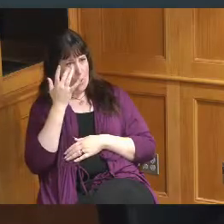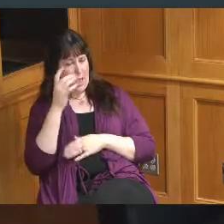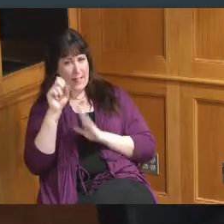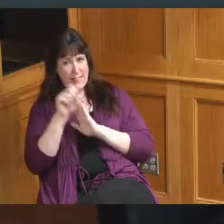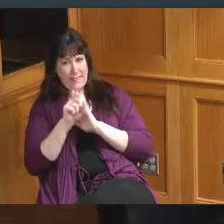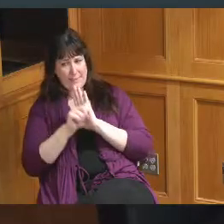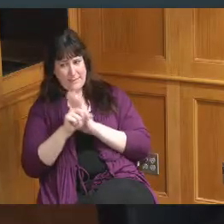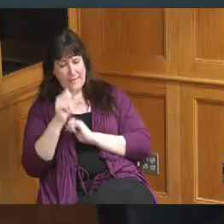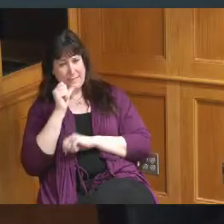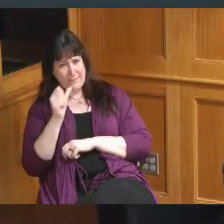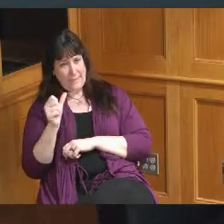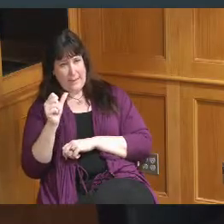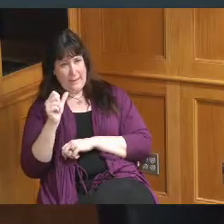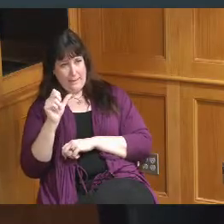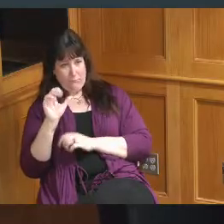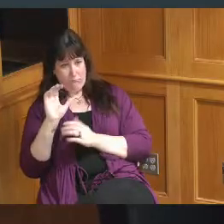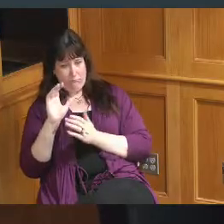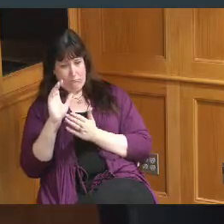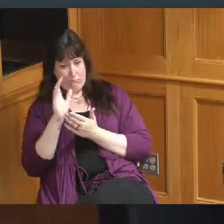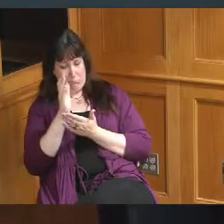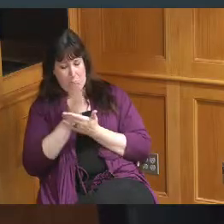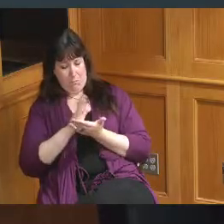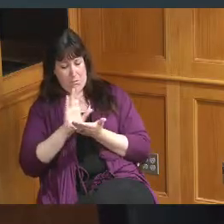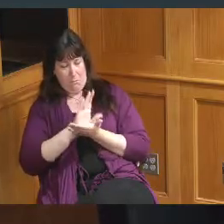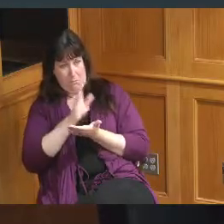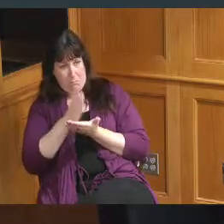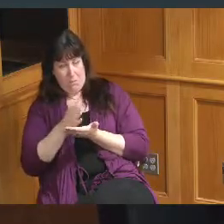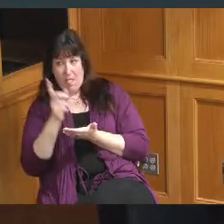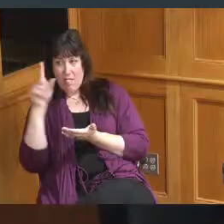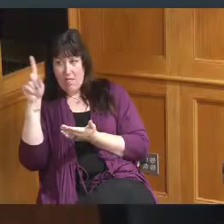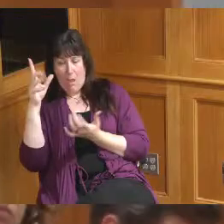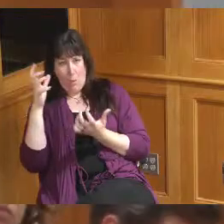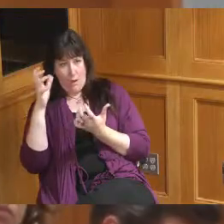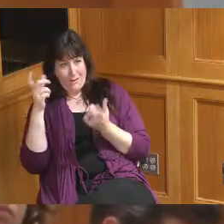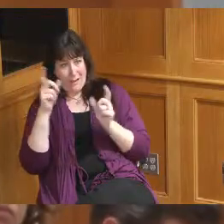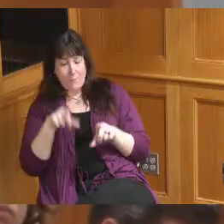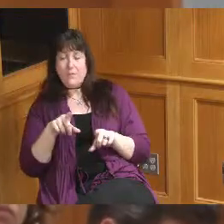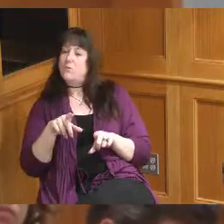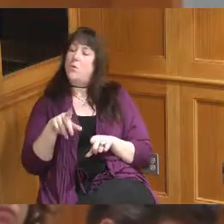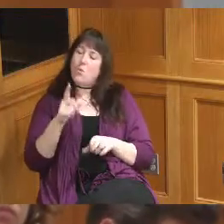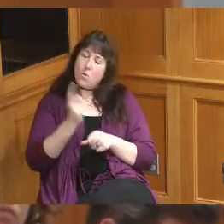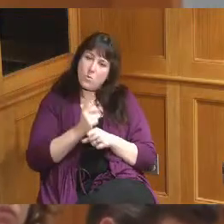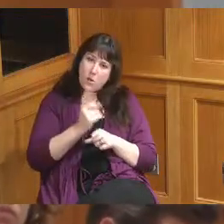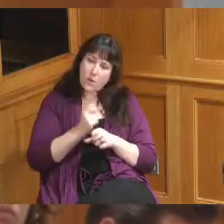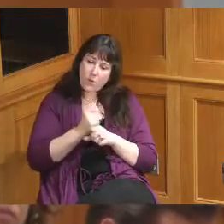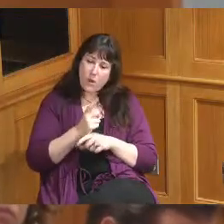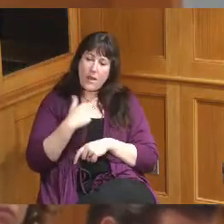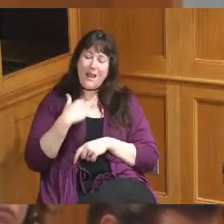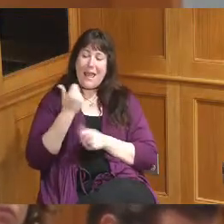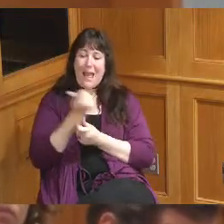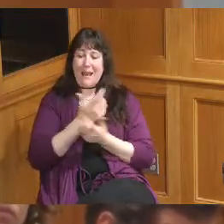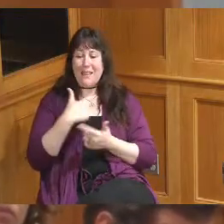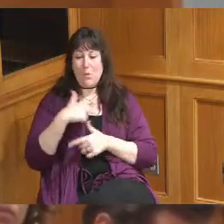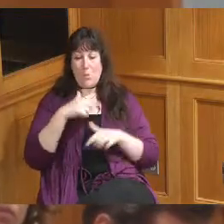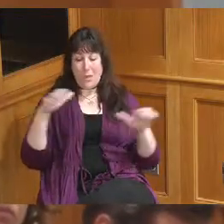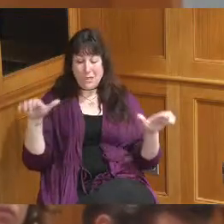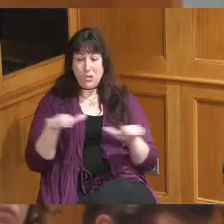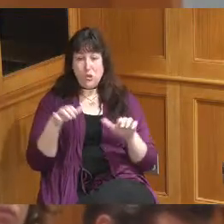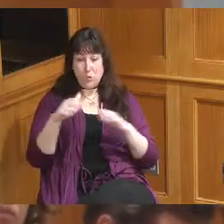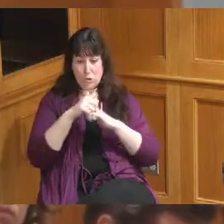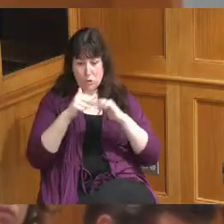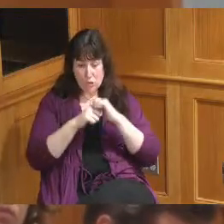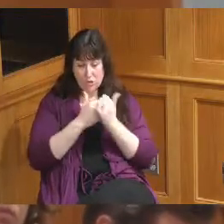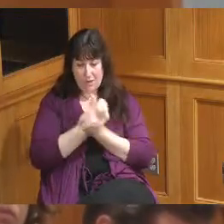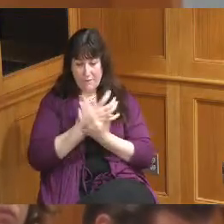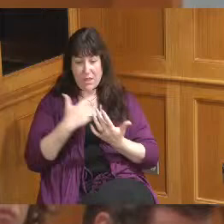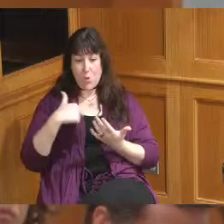like an allotment. They're the ones who wanted this to happen. Well, and that's it. So anything that we do through this committee as currently structured, we would be